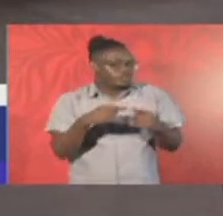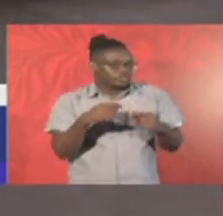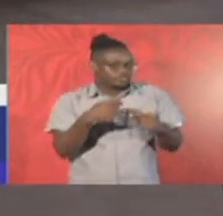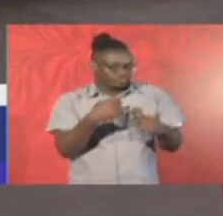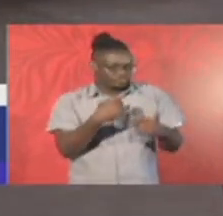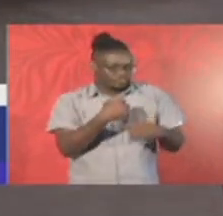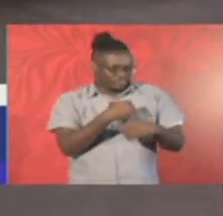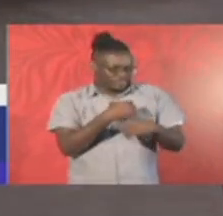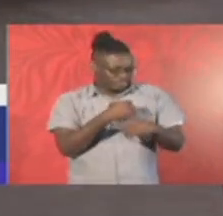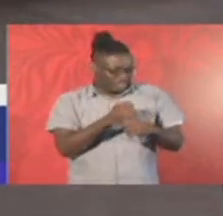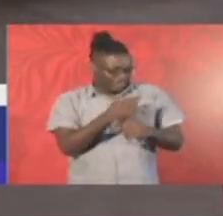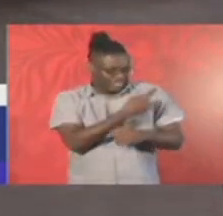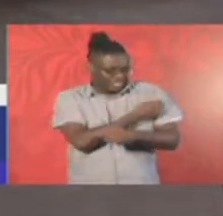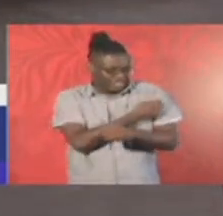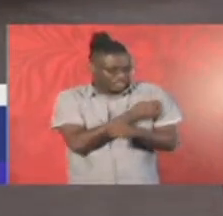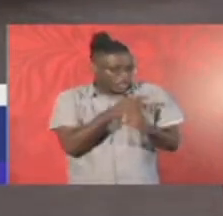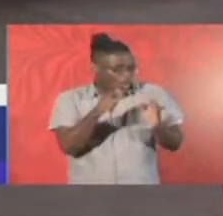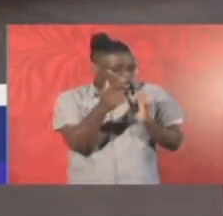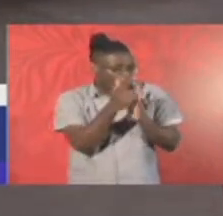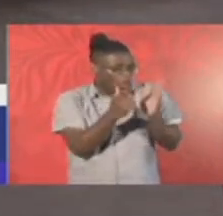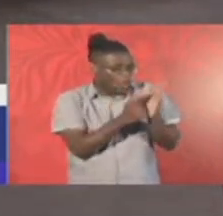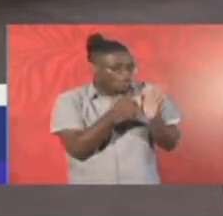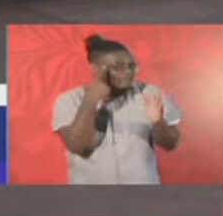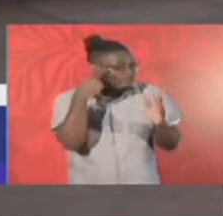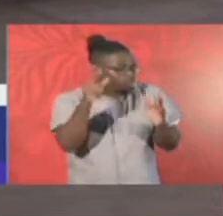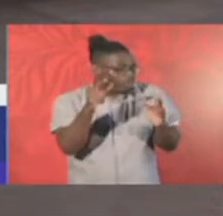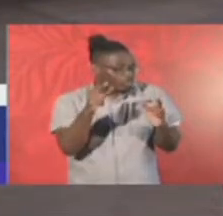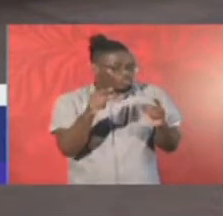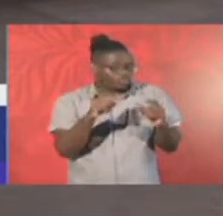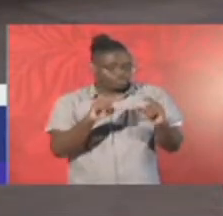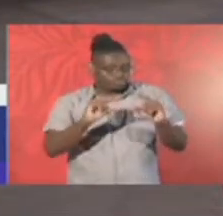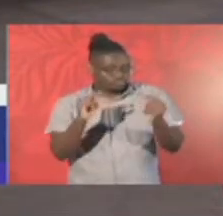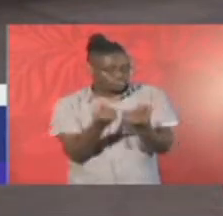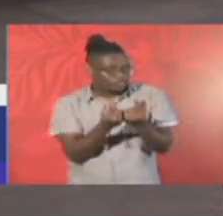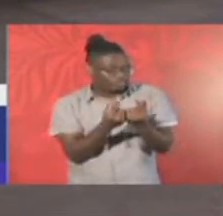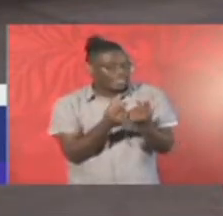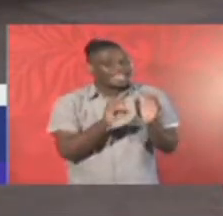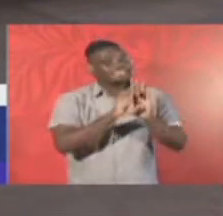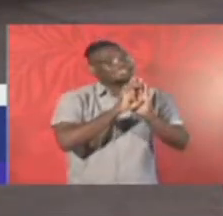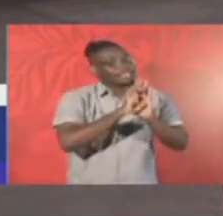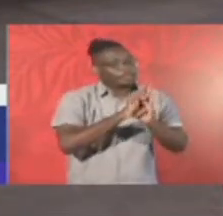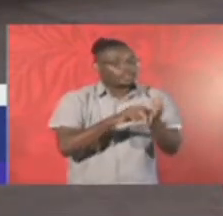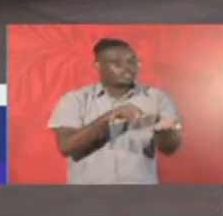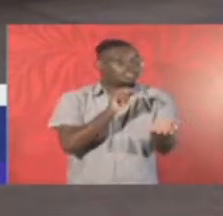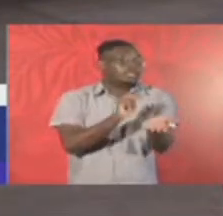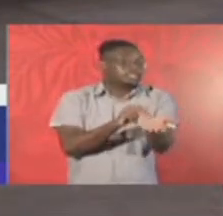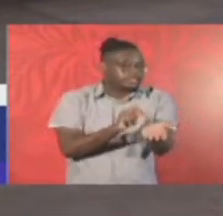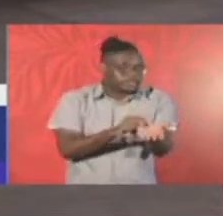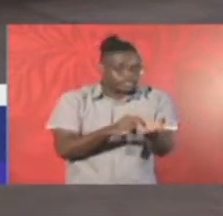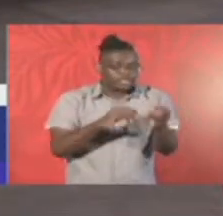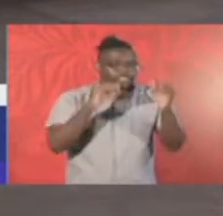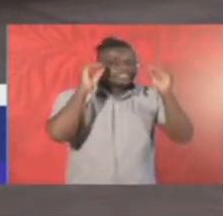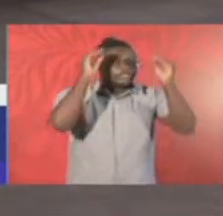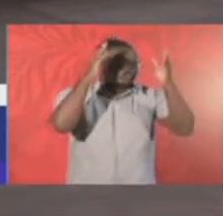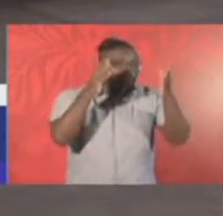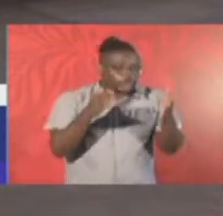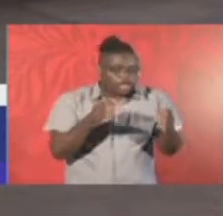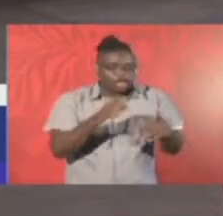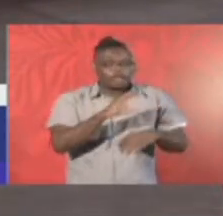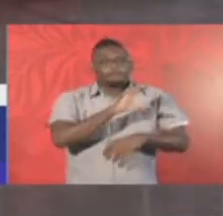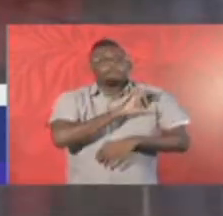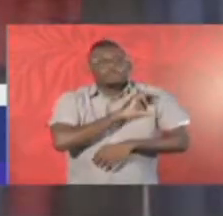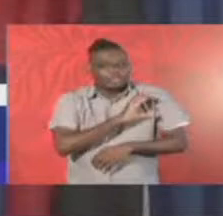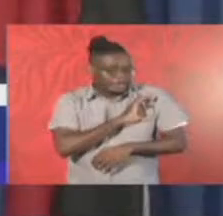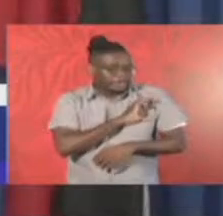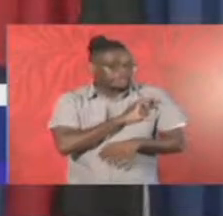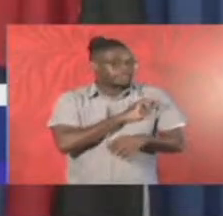certain essential groups such as nurses, teachers, police officers? We